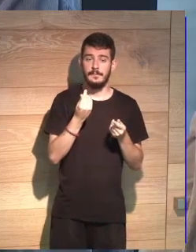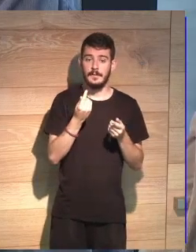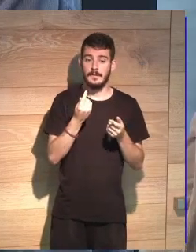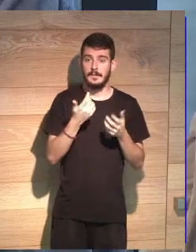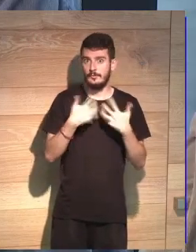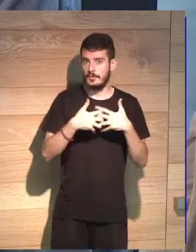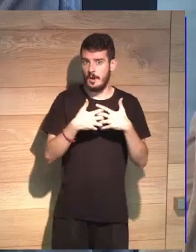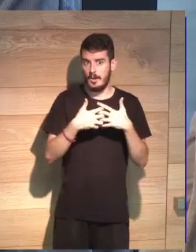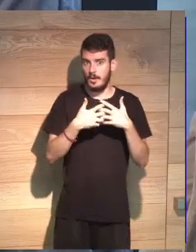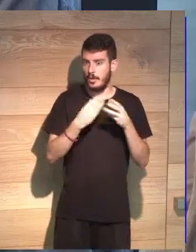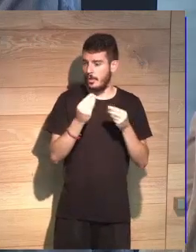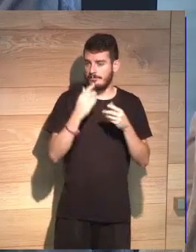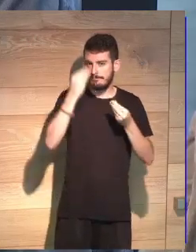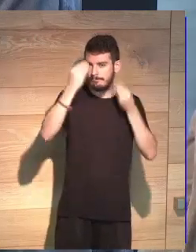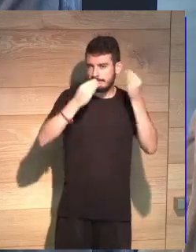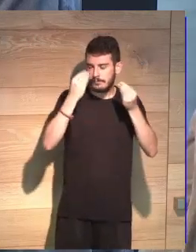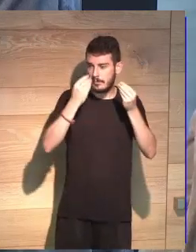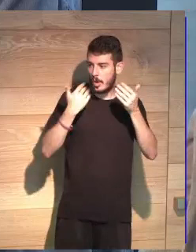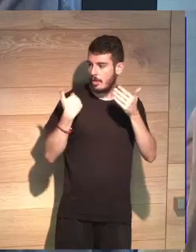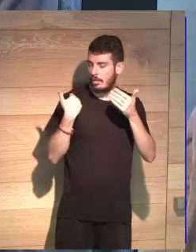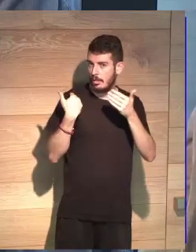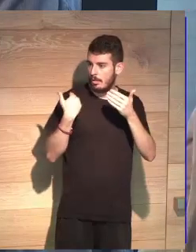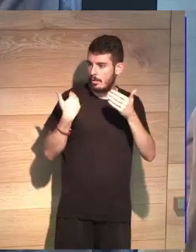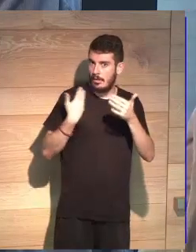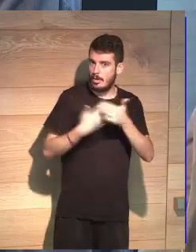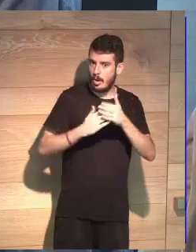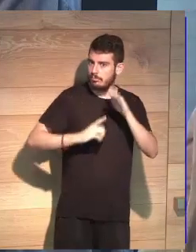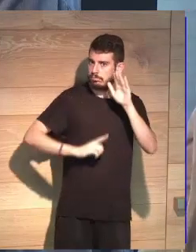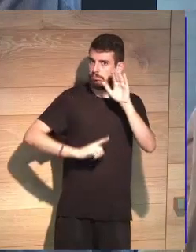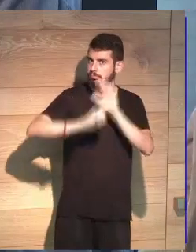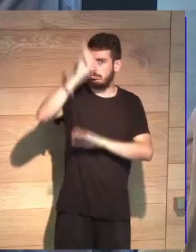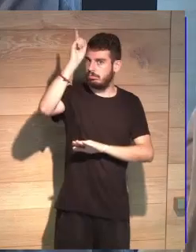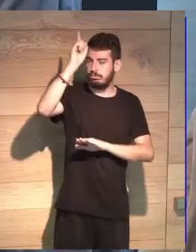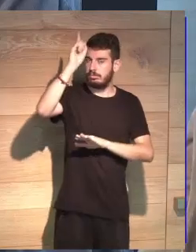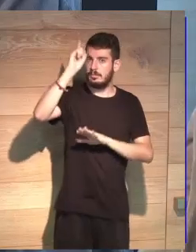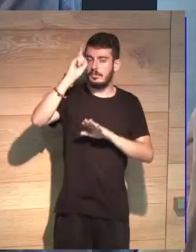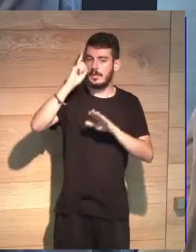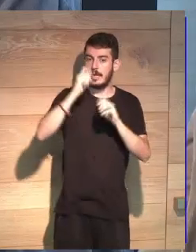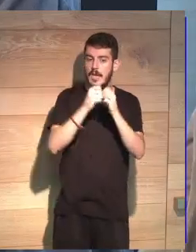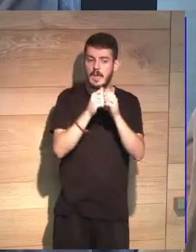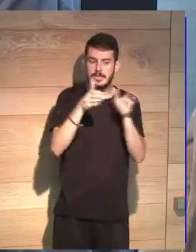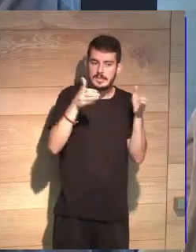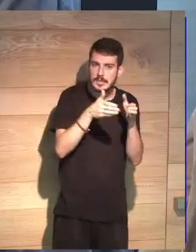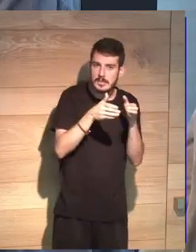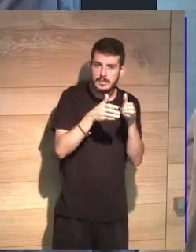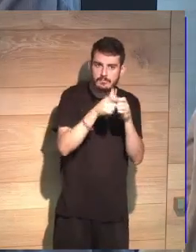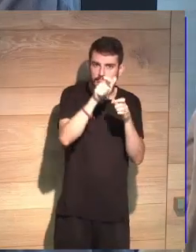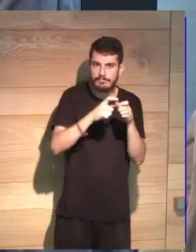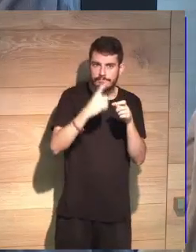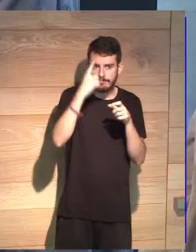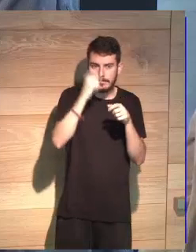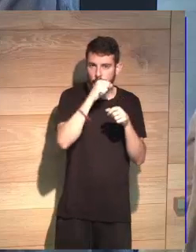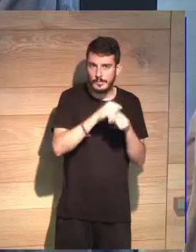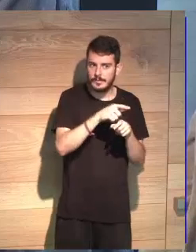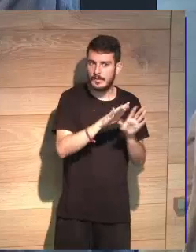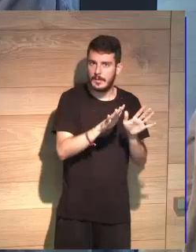think about relatively young industry that has come out of their gamers niche, so